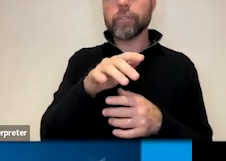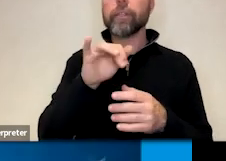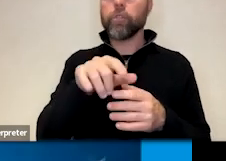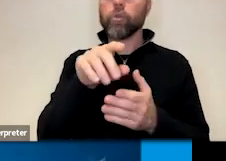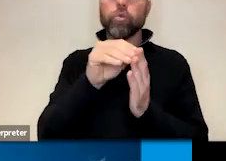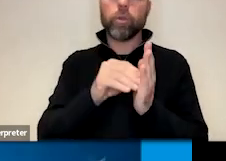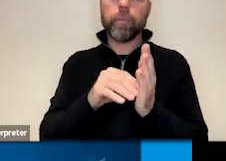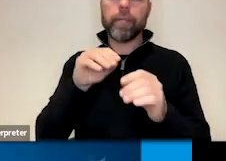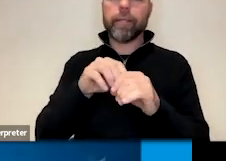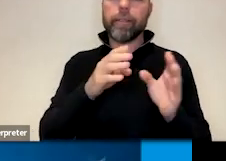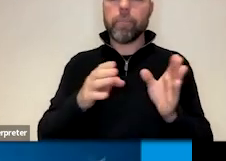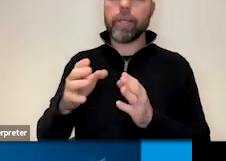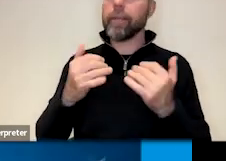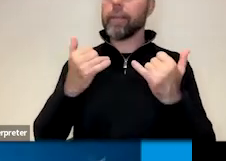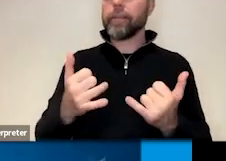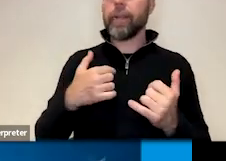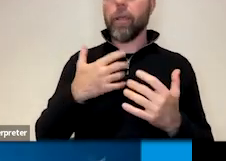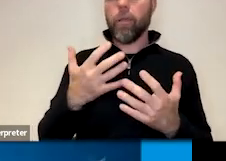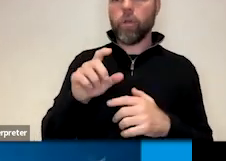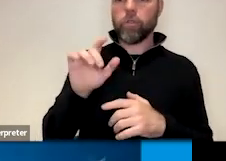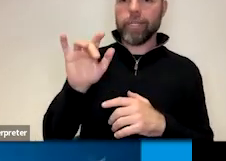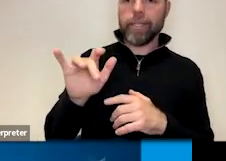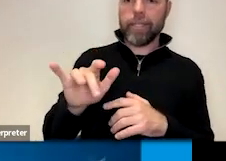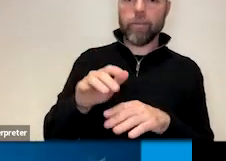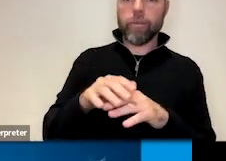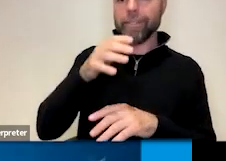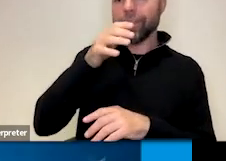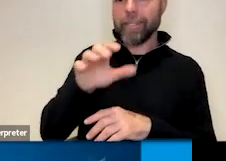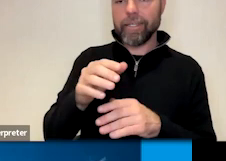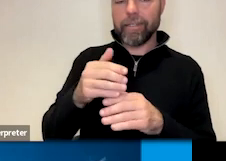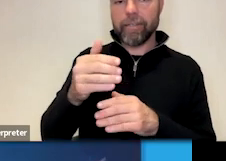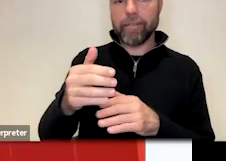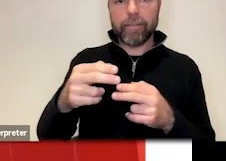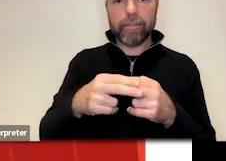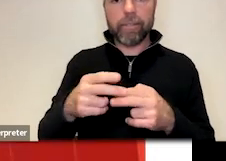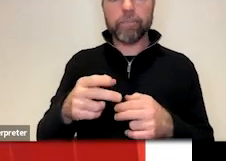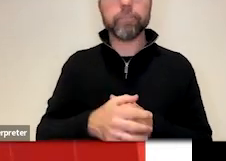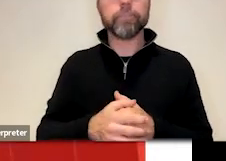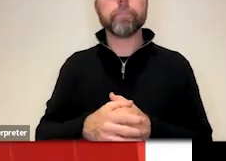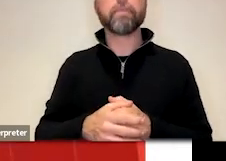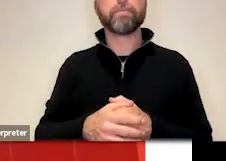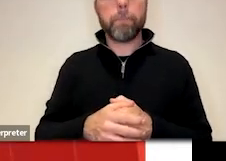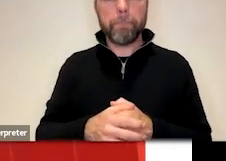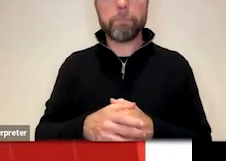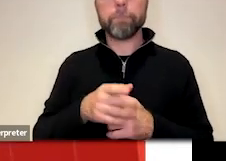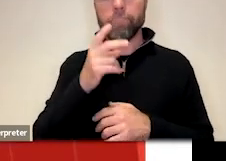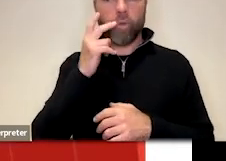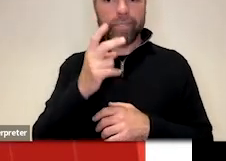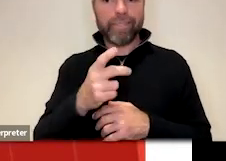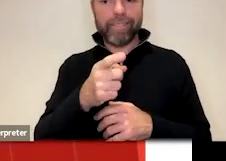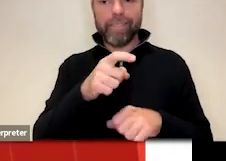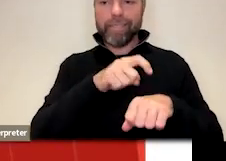in the plan. So now I want to double click on heat on the next slide. So here you'll see that